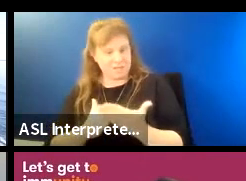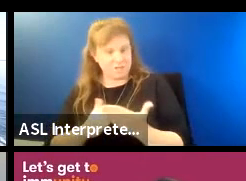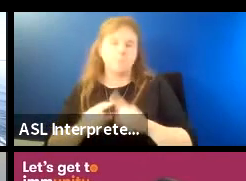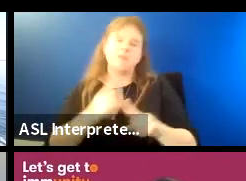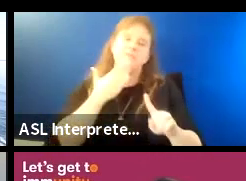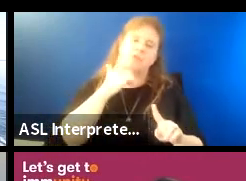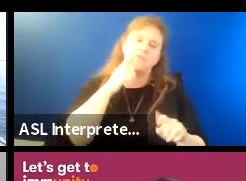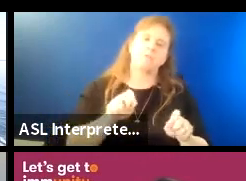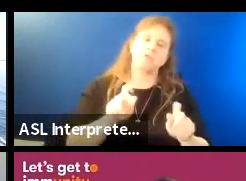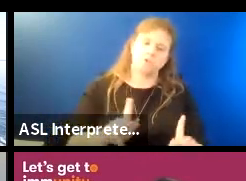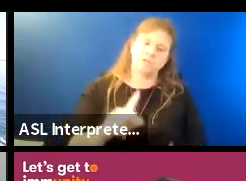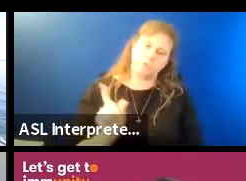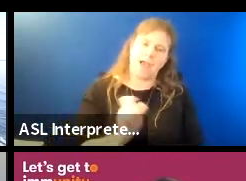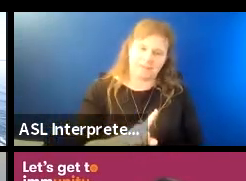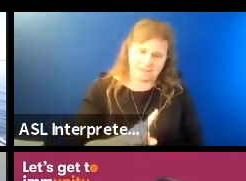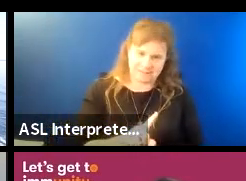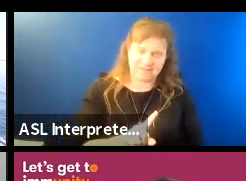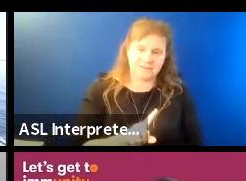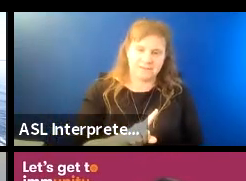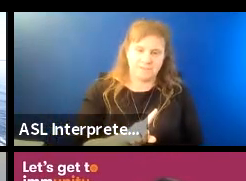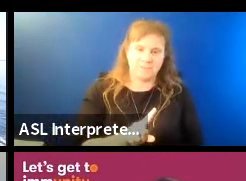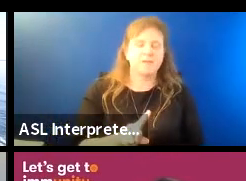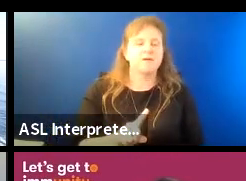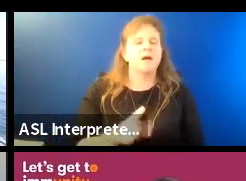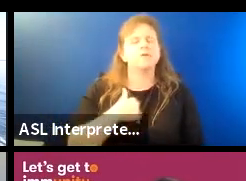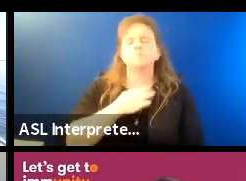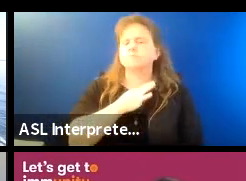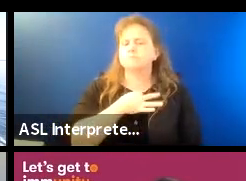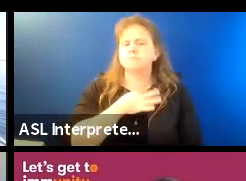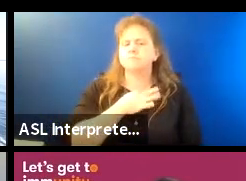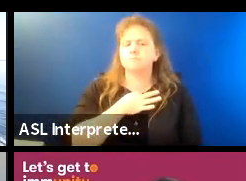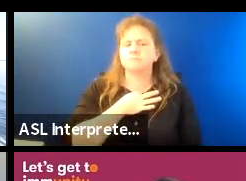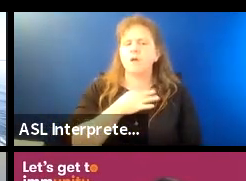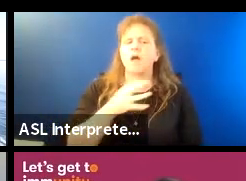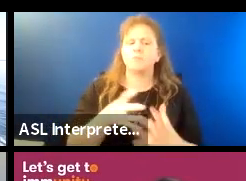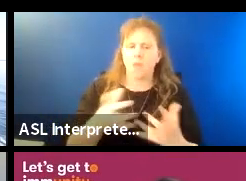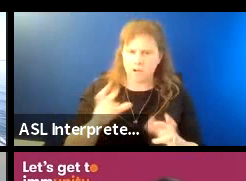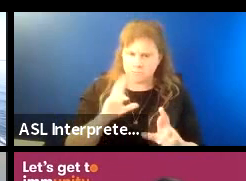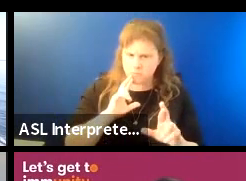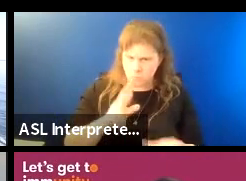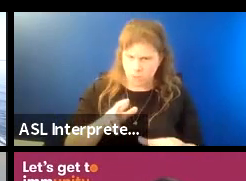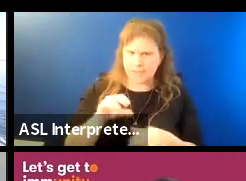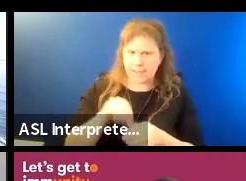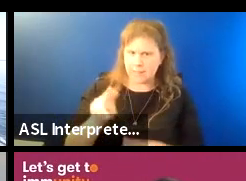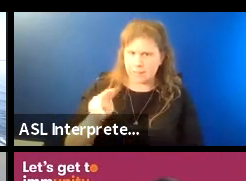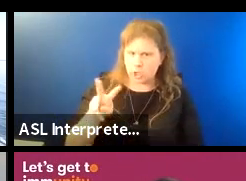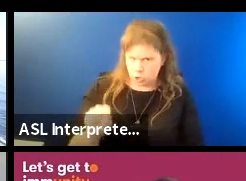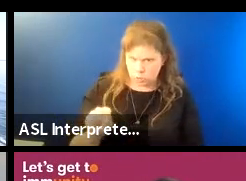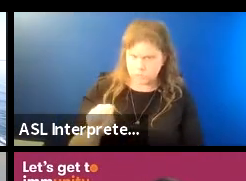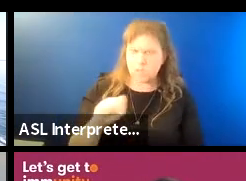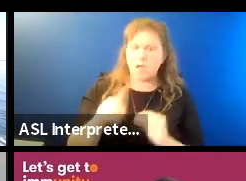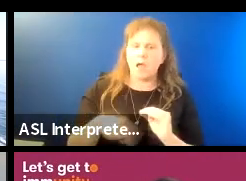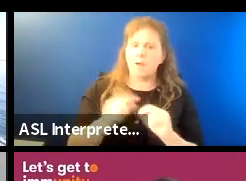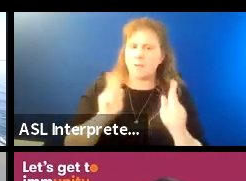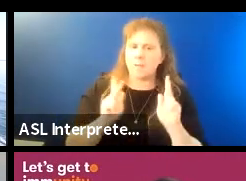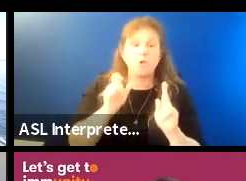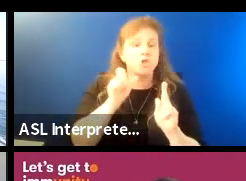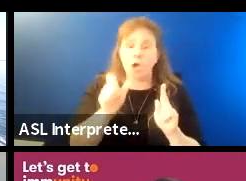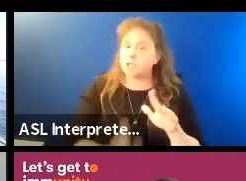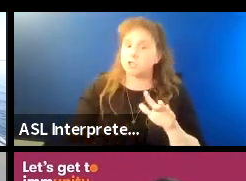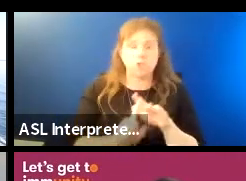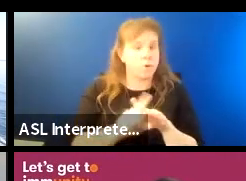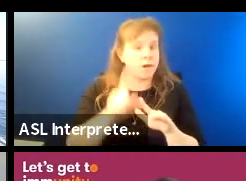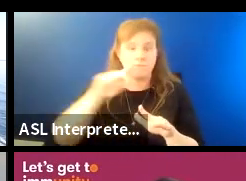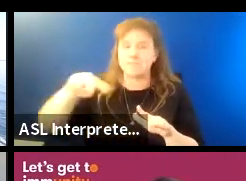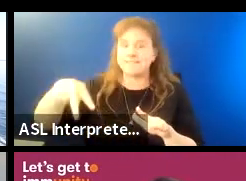the opportunity to ask the question. I was just wondering, there's been a lot of reporting in the news about people not showing up for the